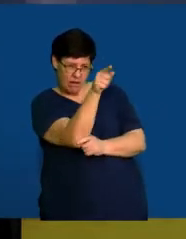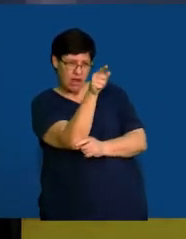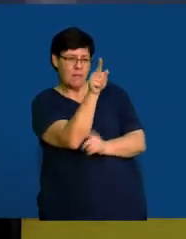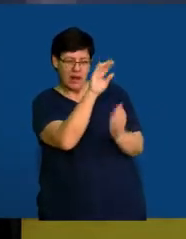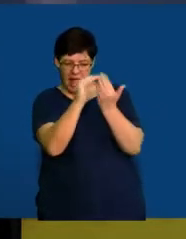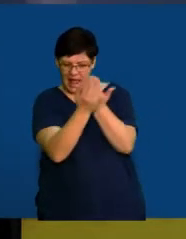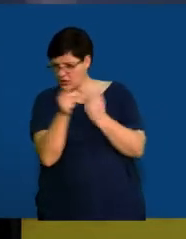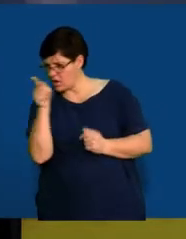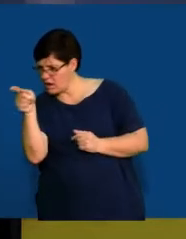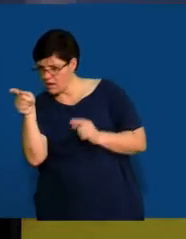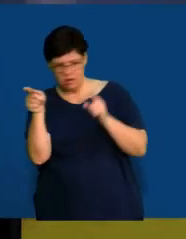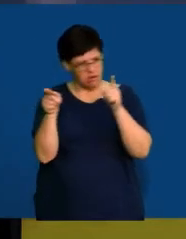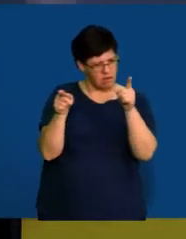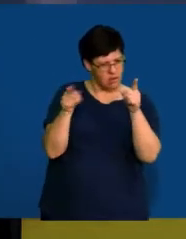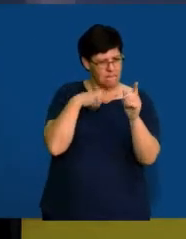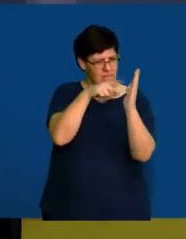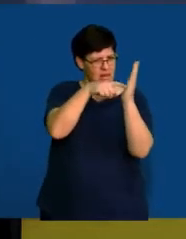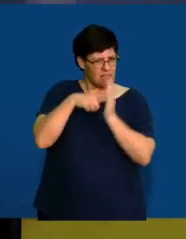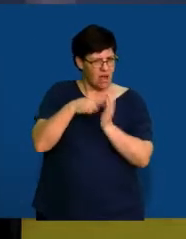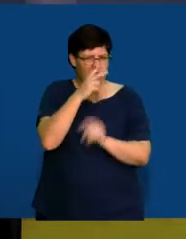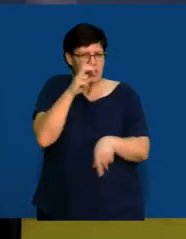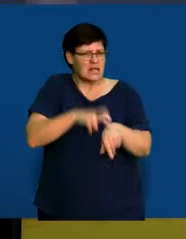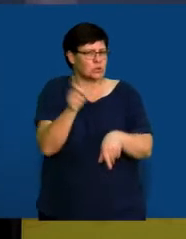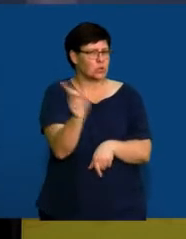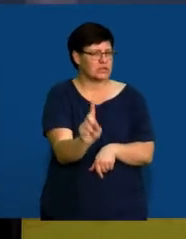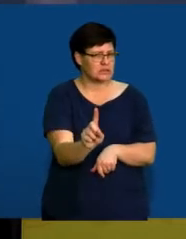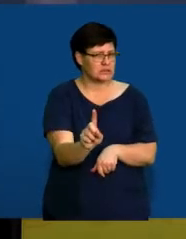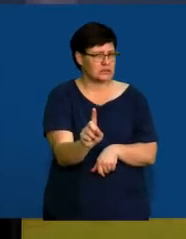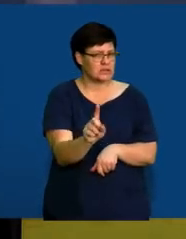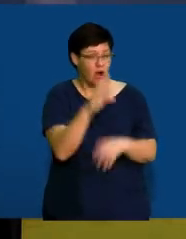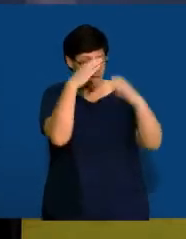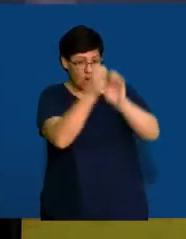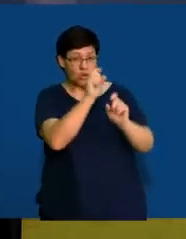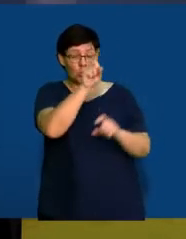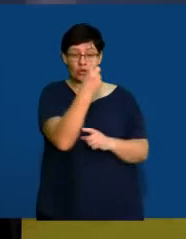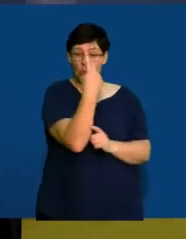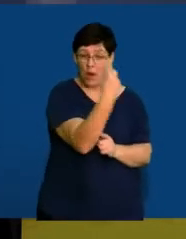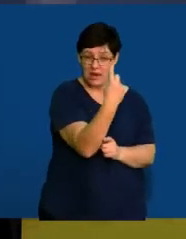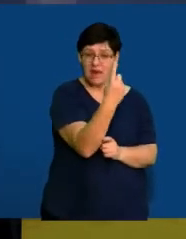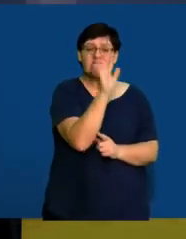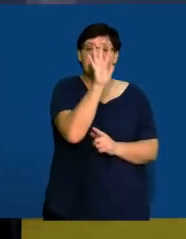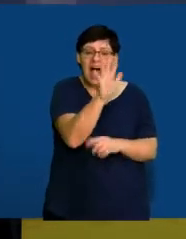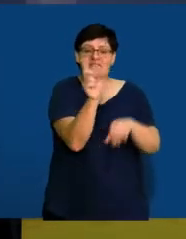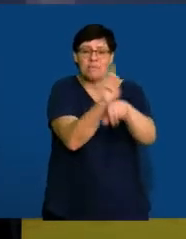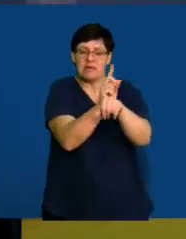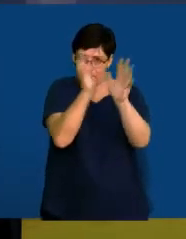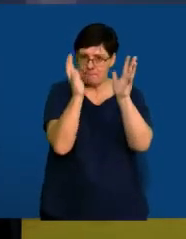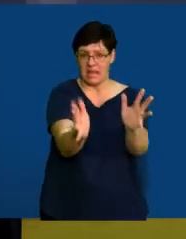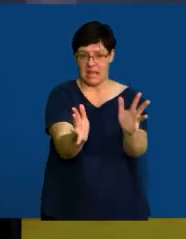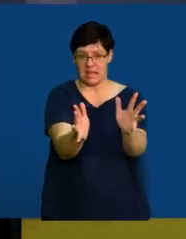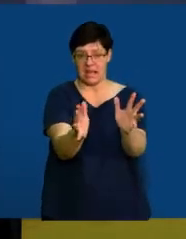annexure. I'm looking at the requirements of question 1. And I'm only going to do this for 5 minutes.